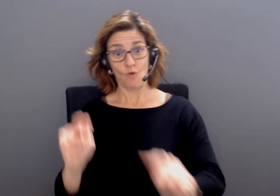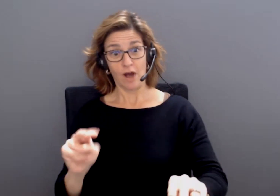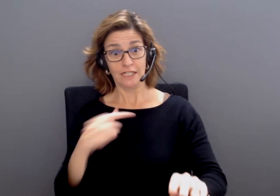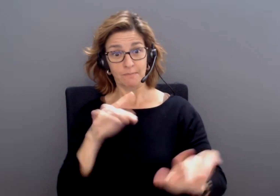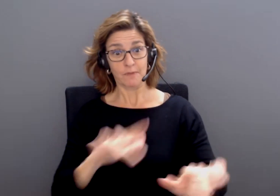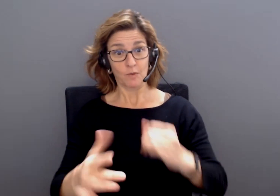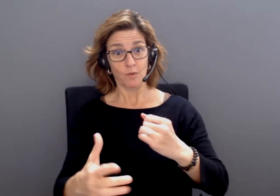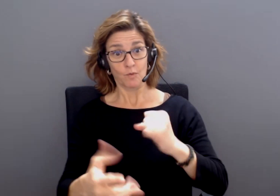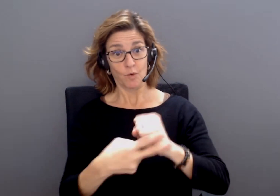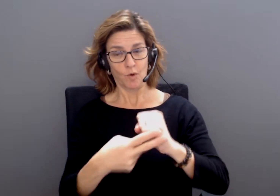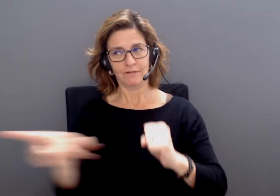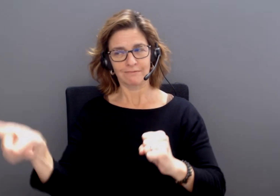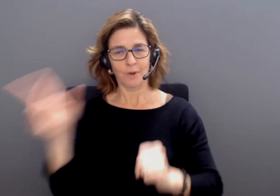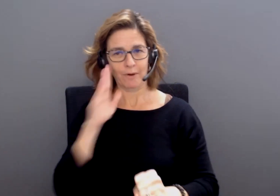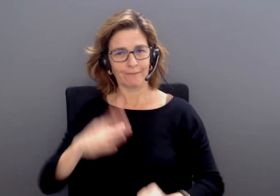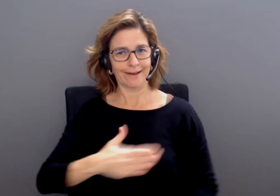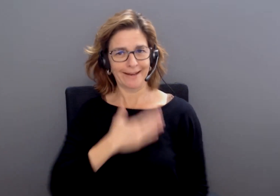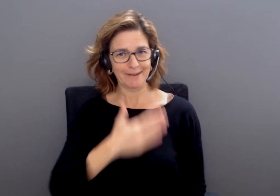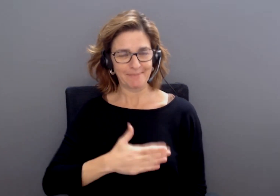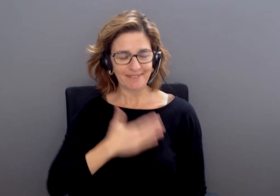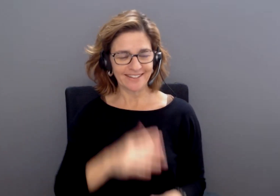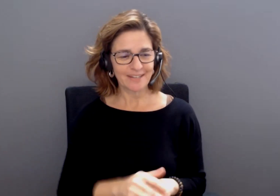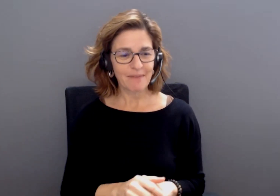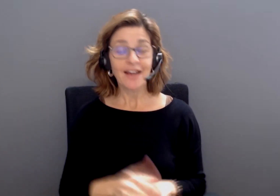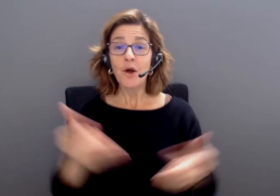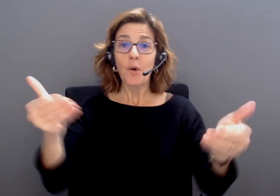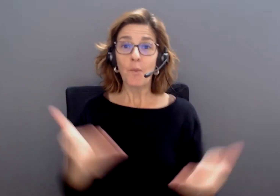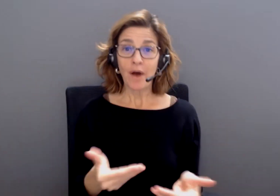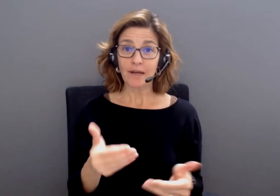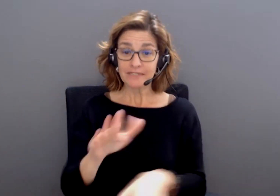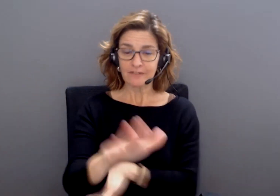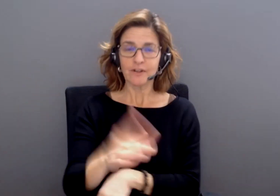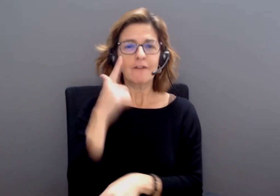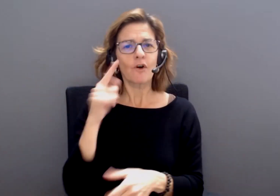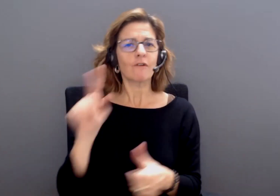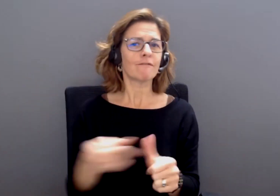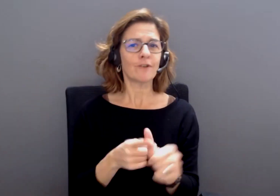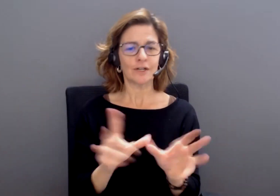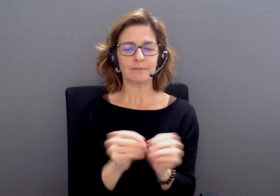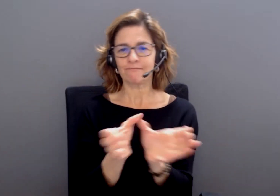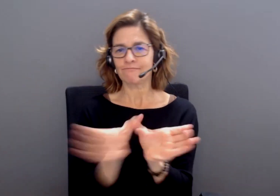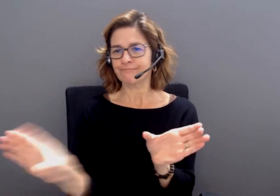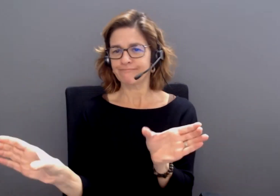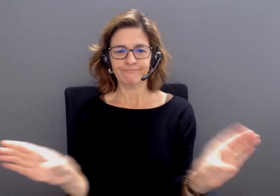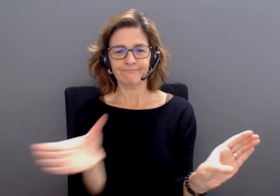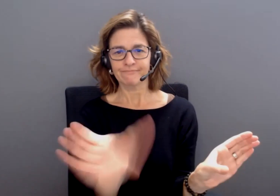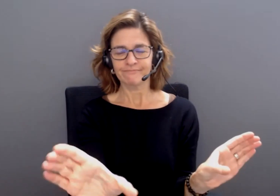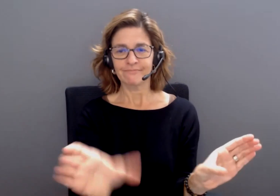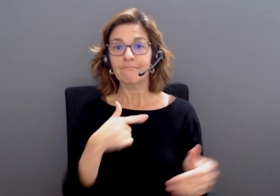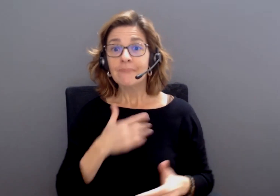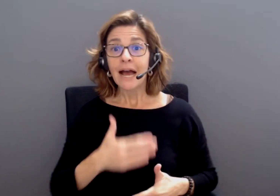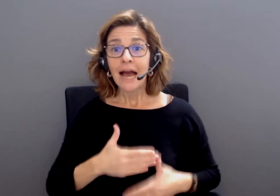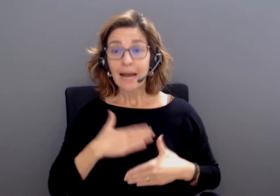this afternoon to, I think, the first breakout session for today. I am thrilled to have Andrew